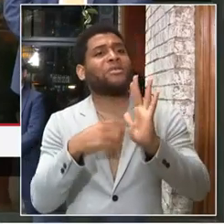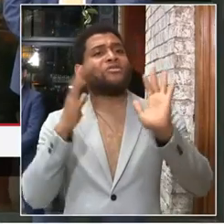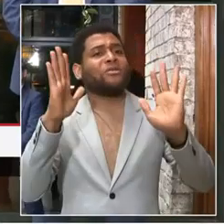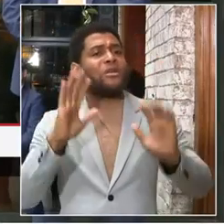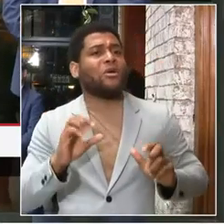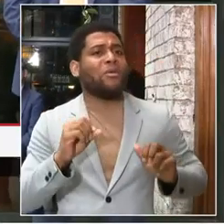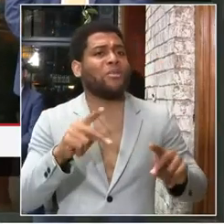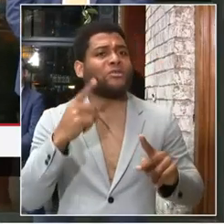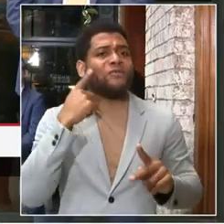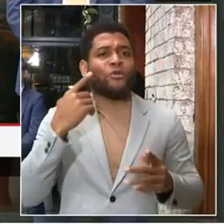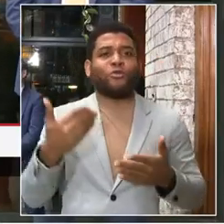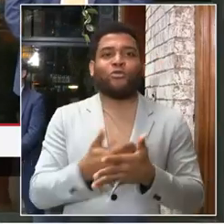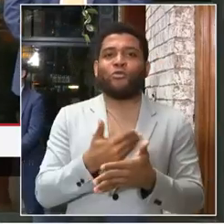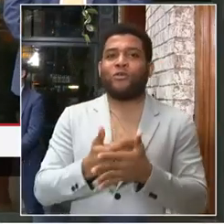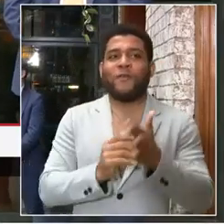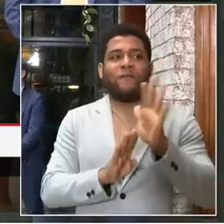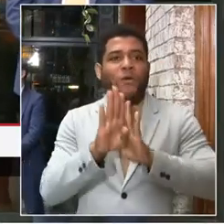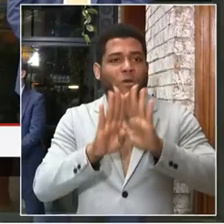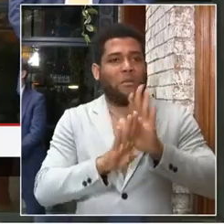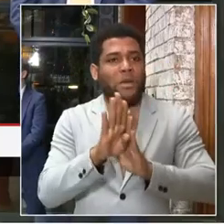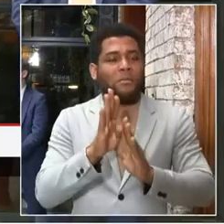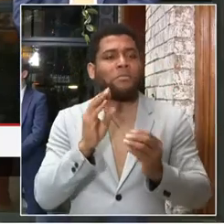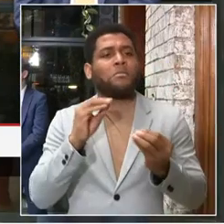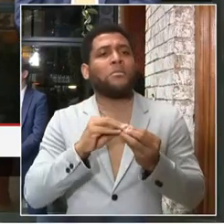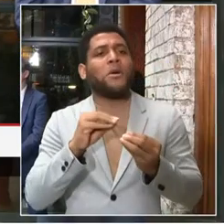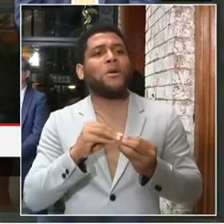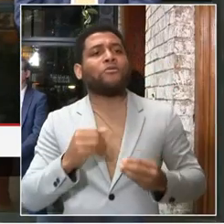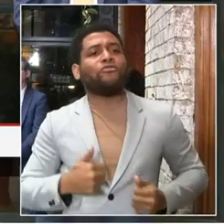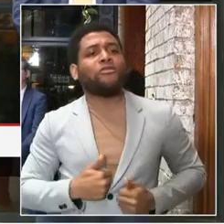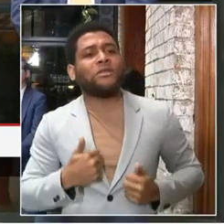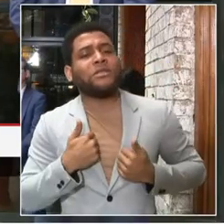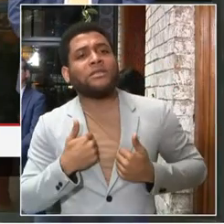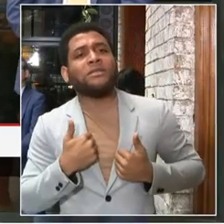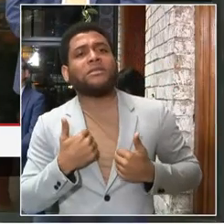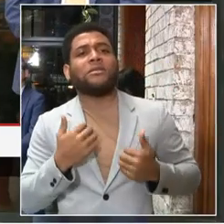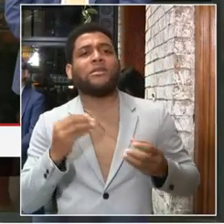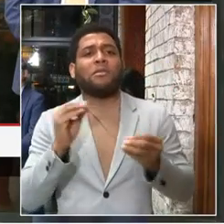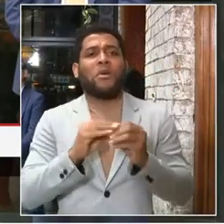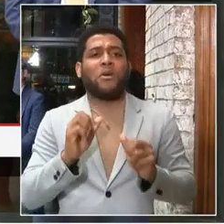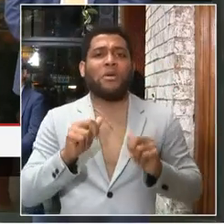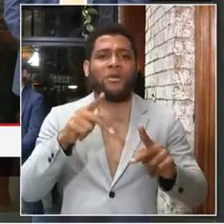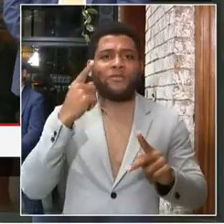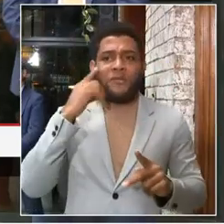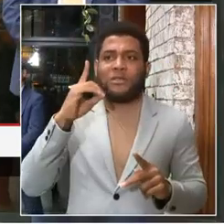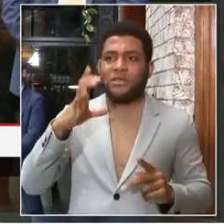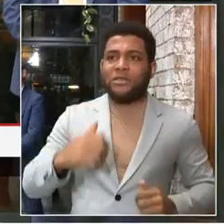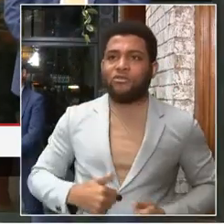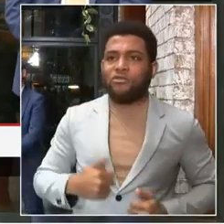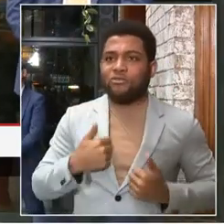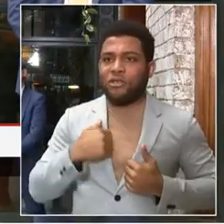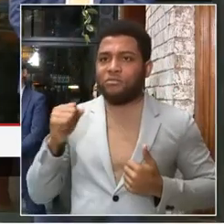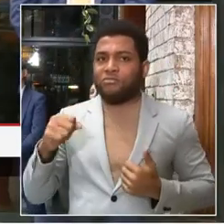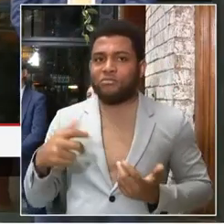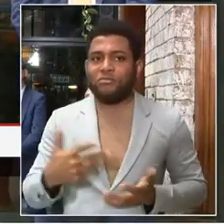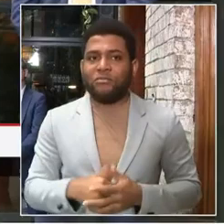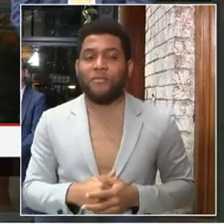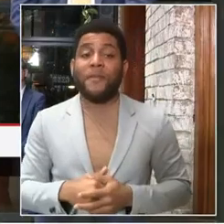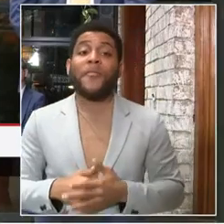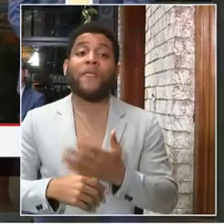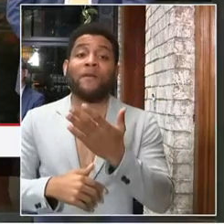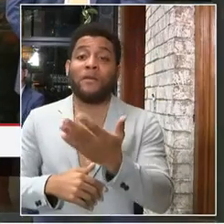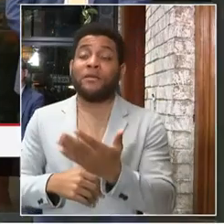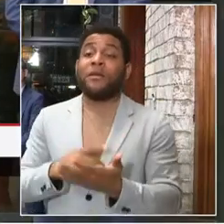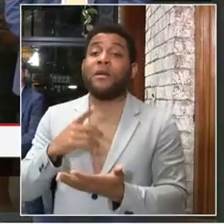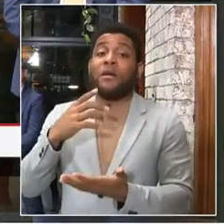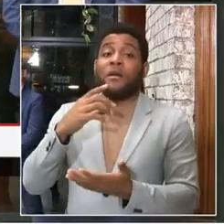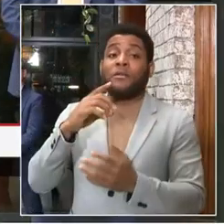new development, more residents, and more opportunity for district residents. Yes, sir. Mayor, you mentioned earlier there's already work going into keeping